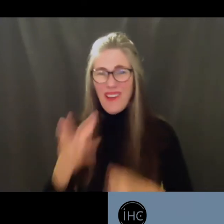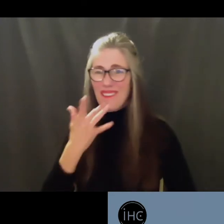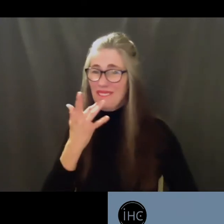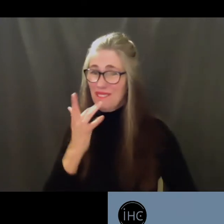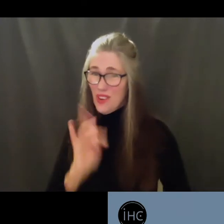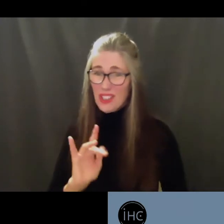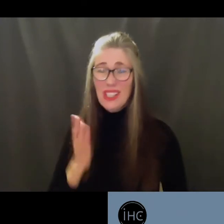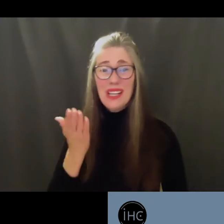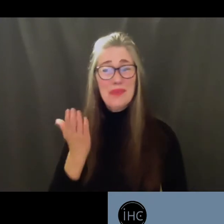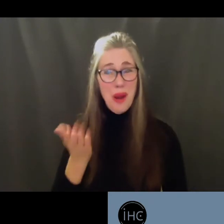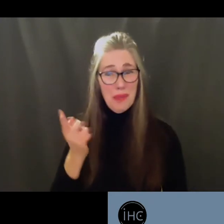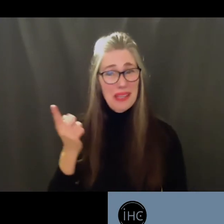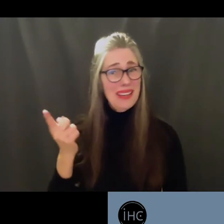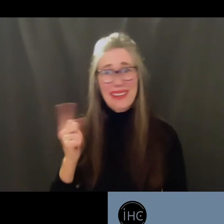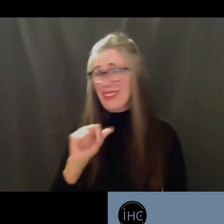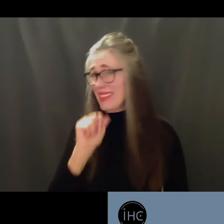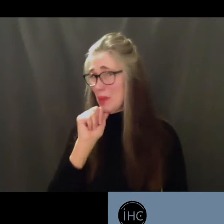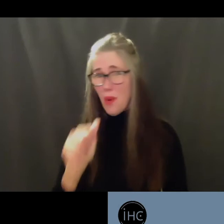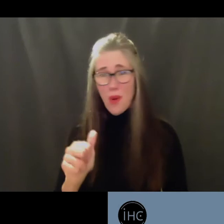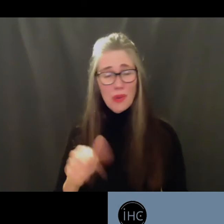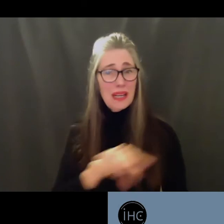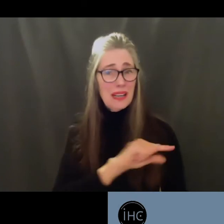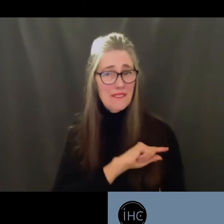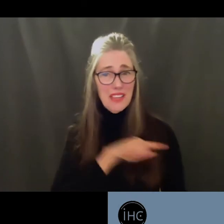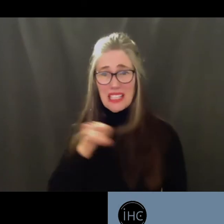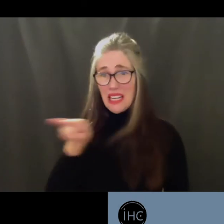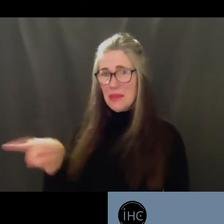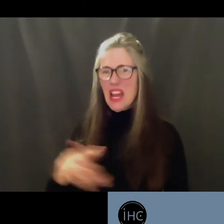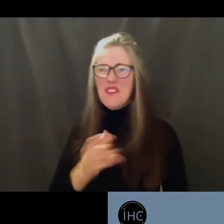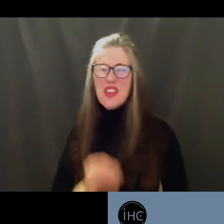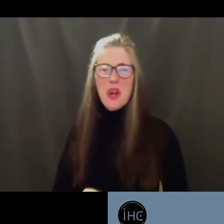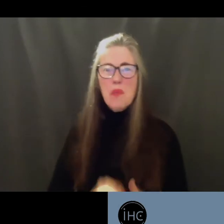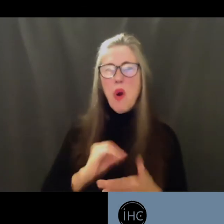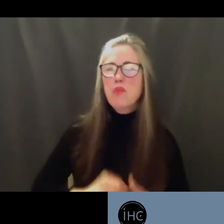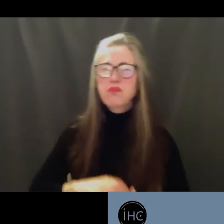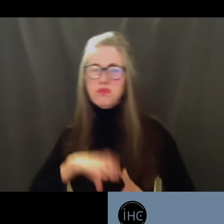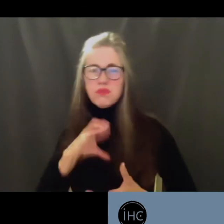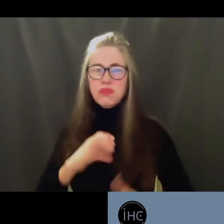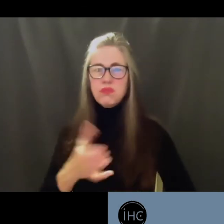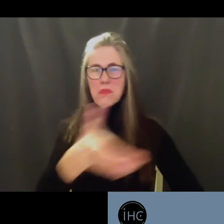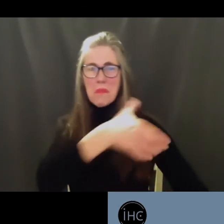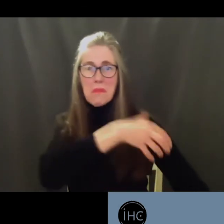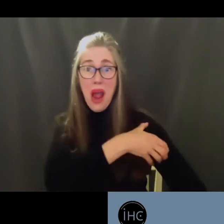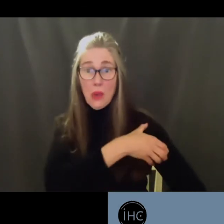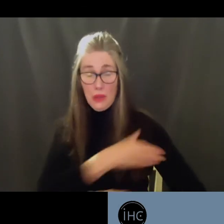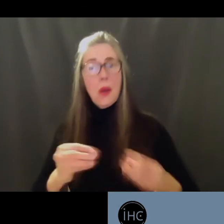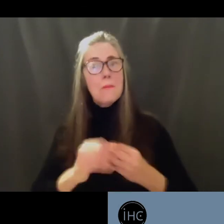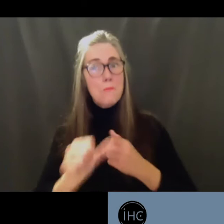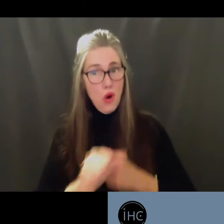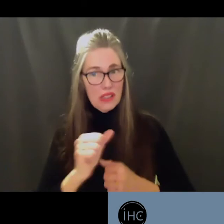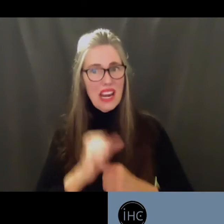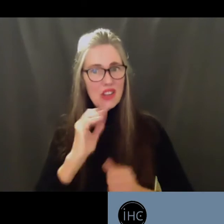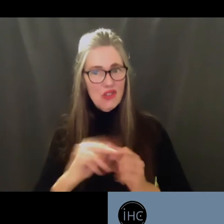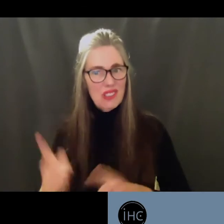likely failure to convict hugely empowered and more dangerous than ever, actually. And